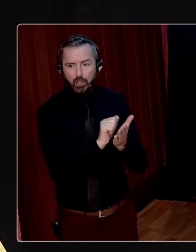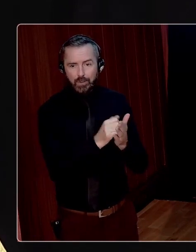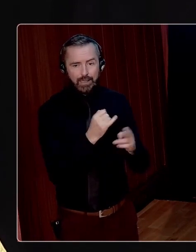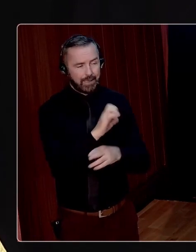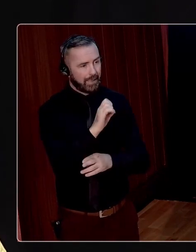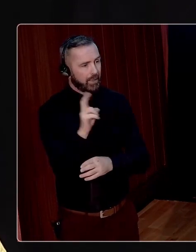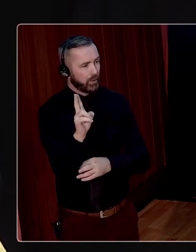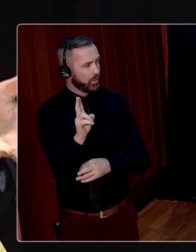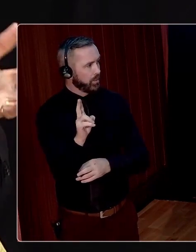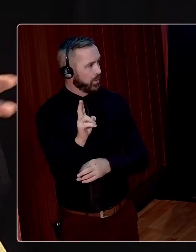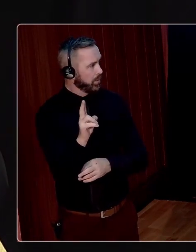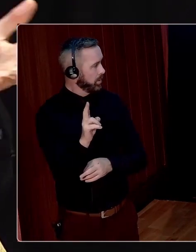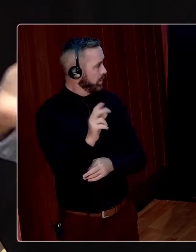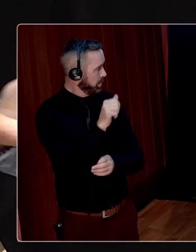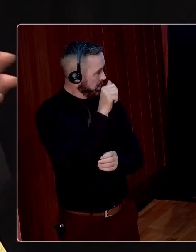European Union.